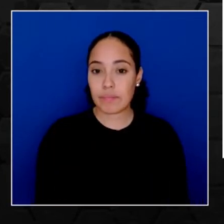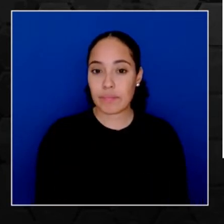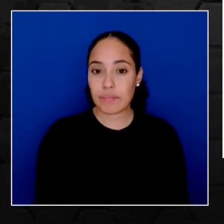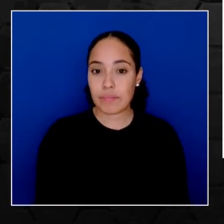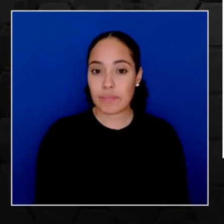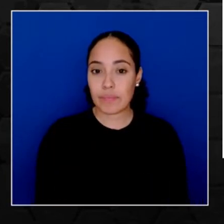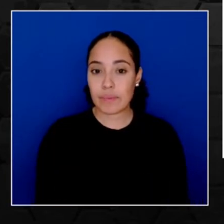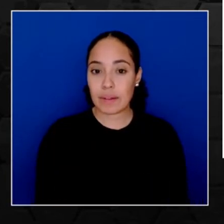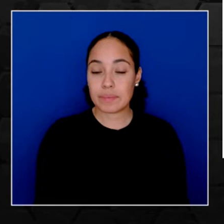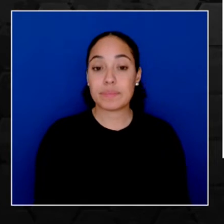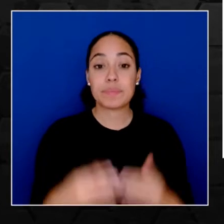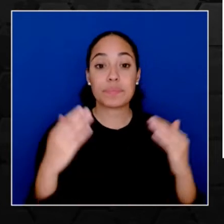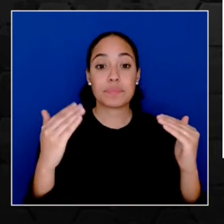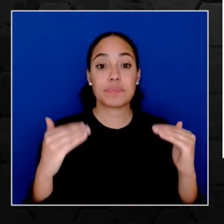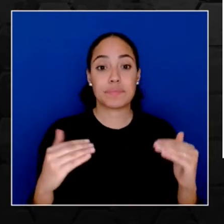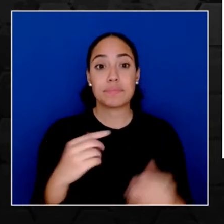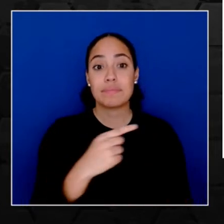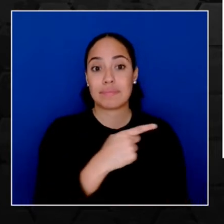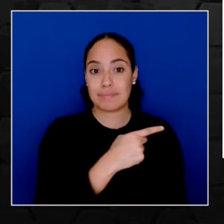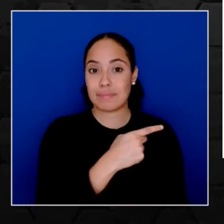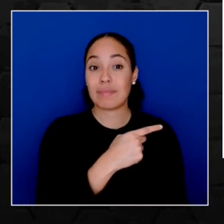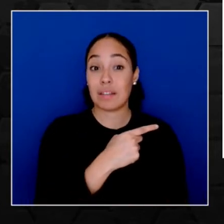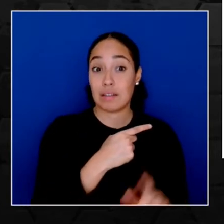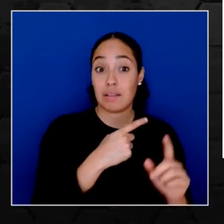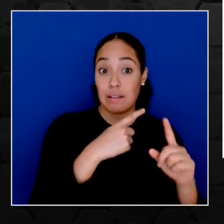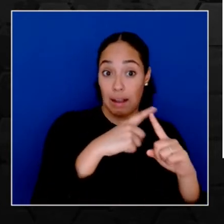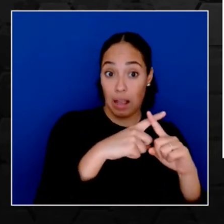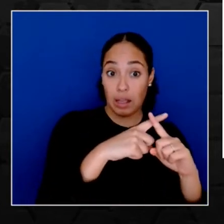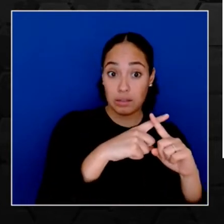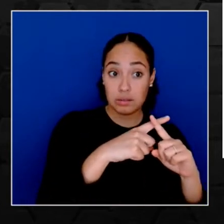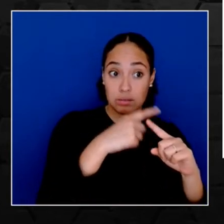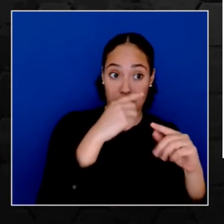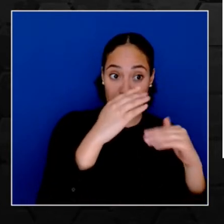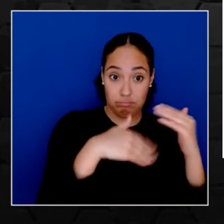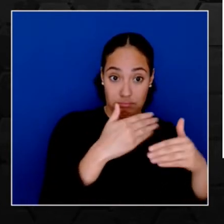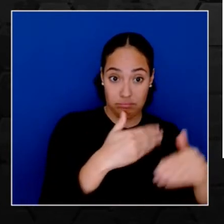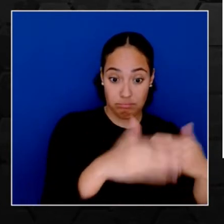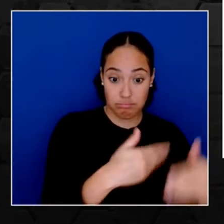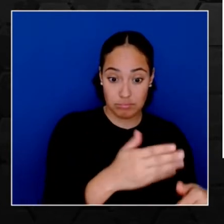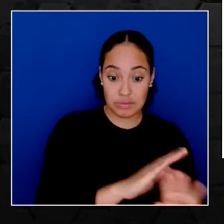thing will happen with ys. So again, and the ending ys.dispose, I'm killing